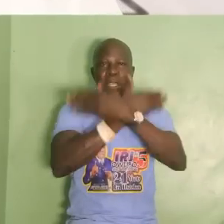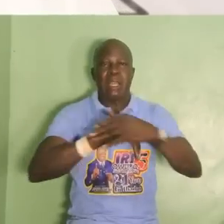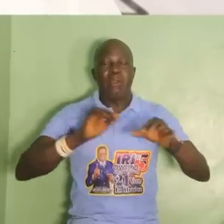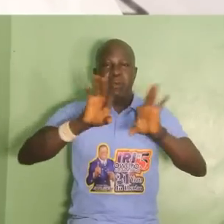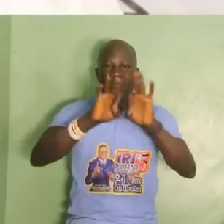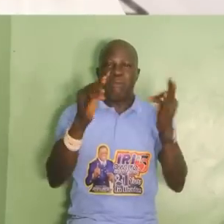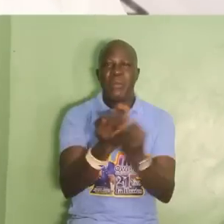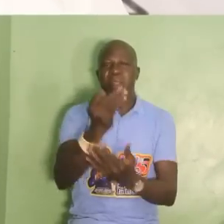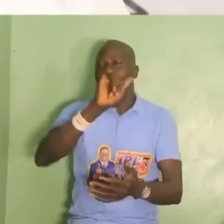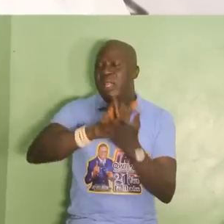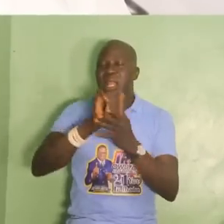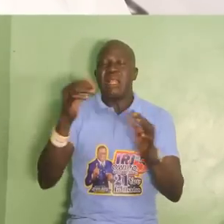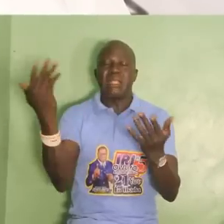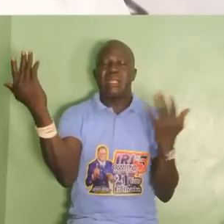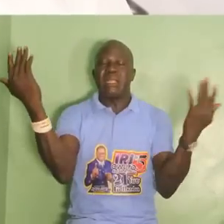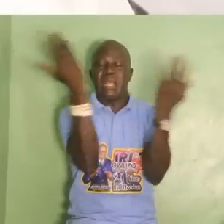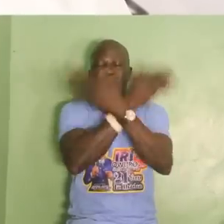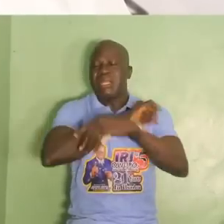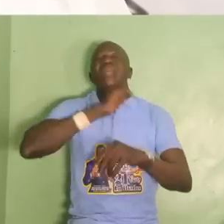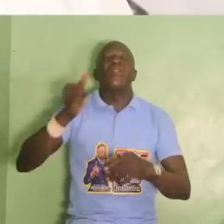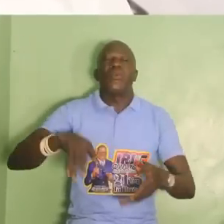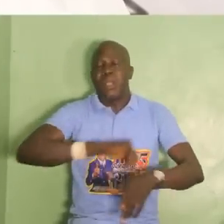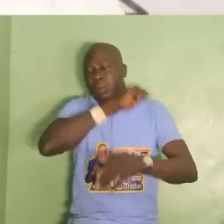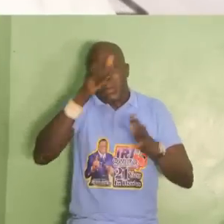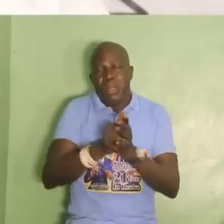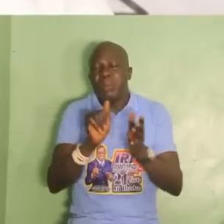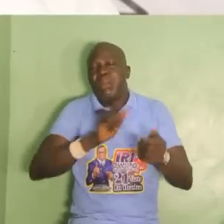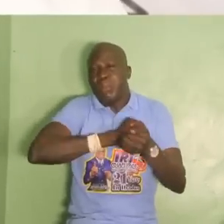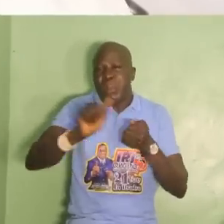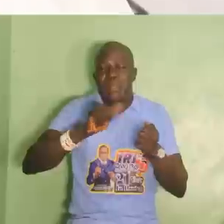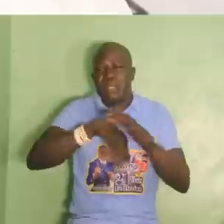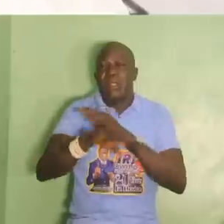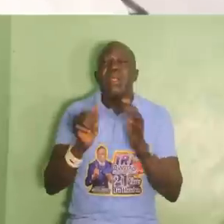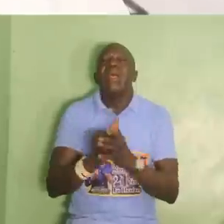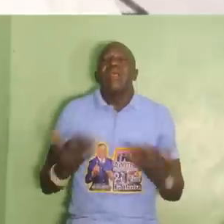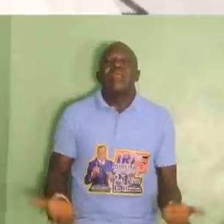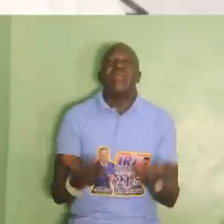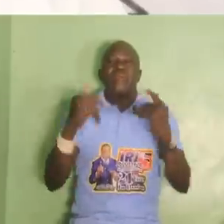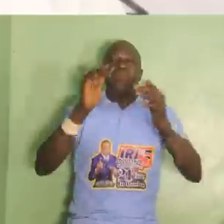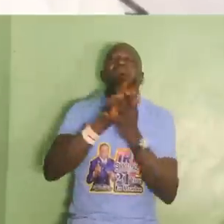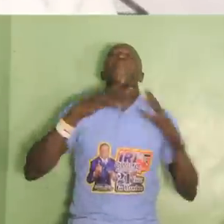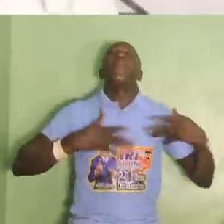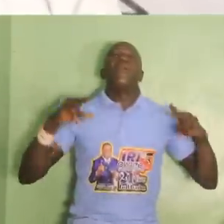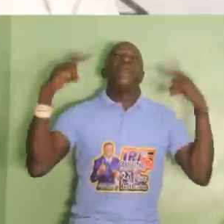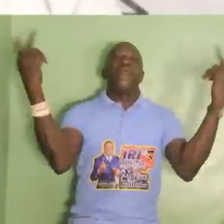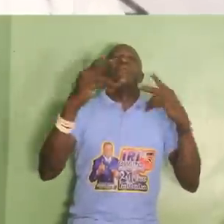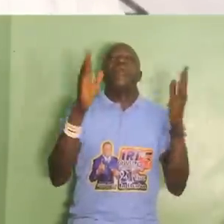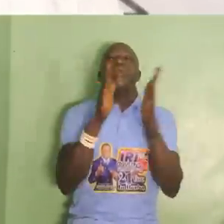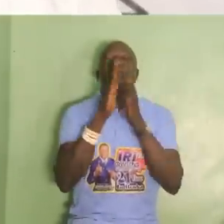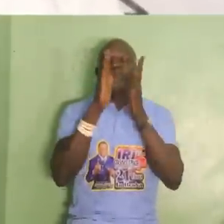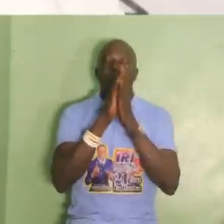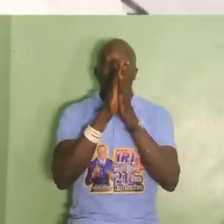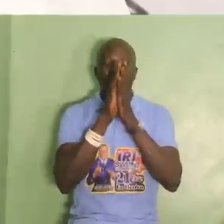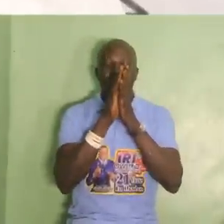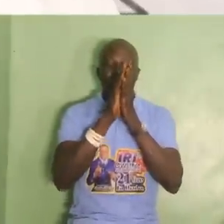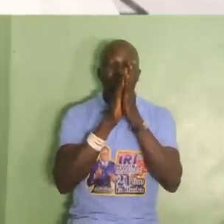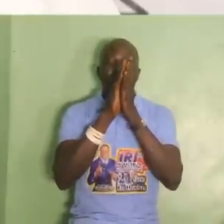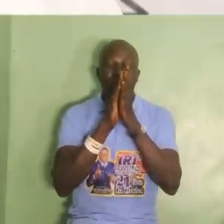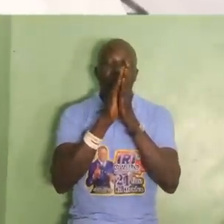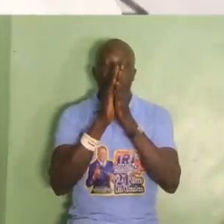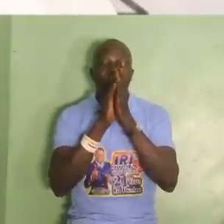Get prepared. Last Monday, to the Friday, let me you. You do revival from Monday to Friday. That I go marry. From 4 p.m. Don't take your key.